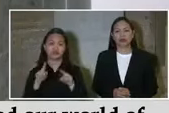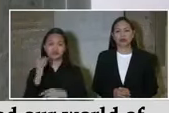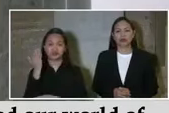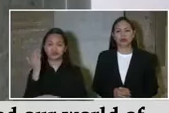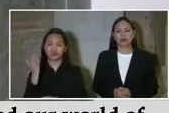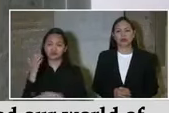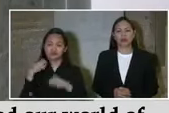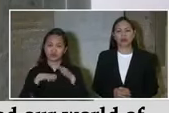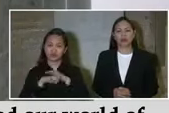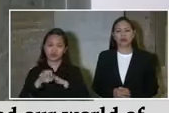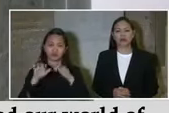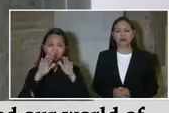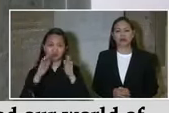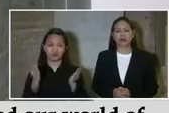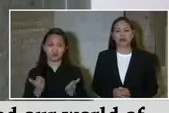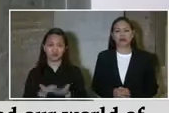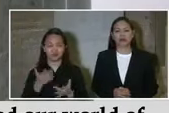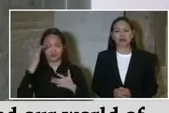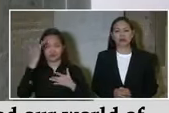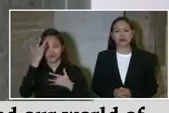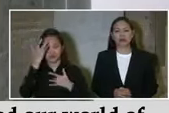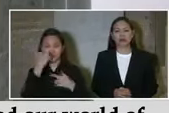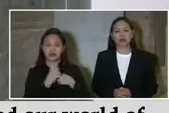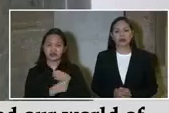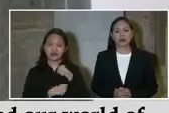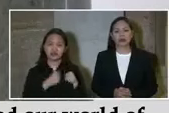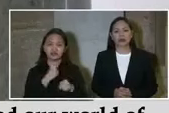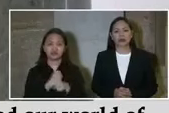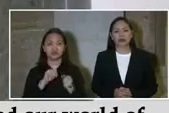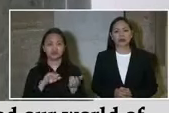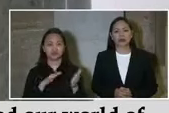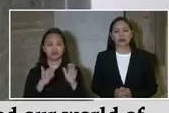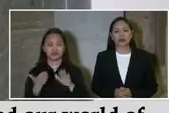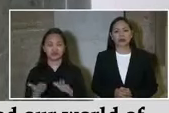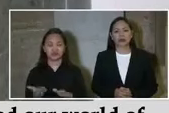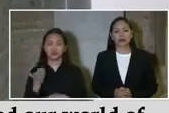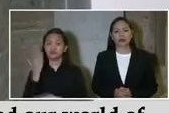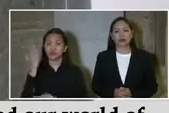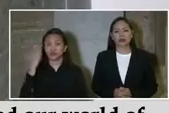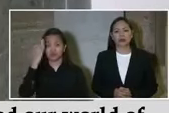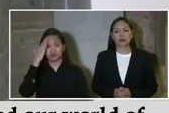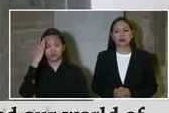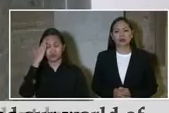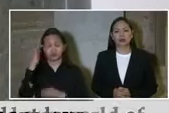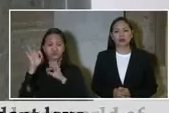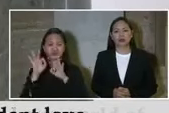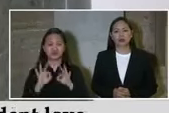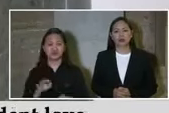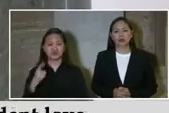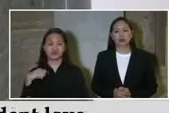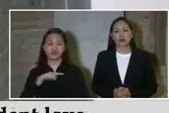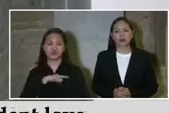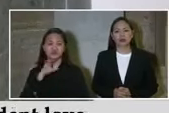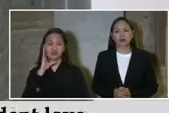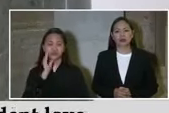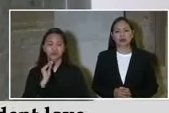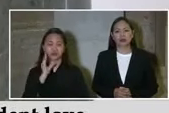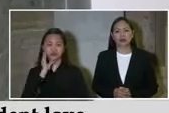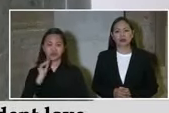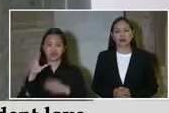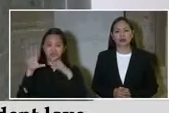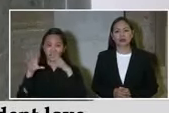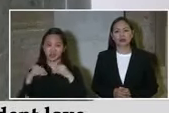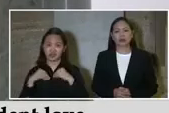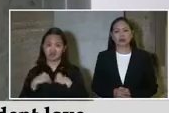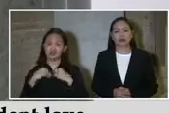You entered our world of sickness, suffering, and death, and you know the fears we face. Accept